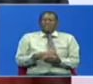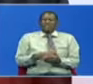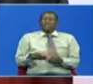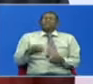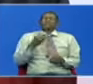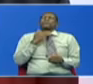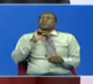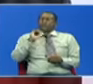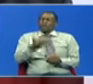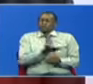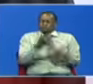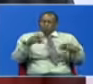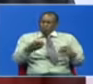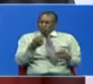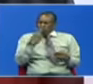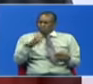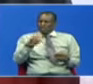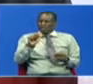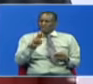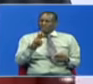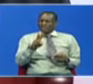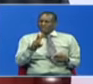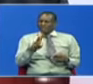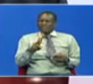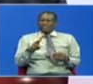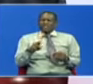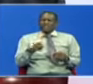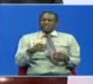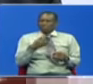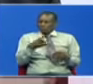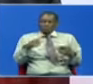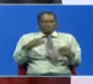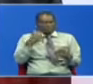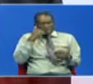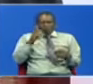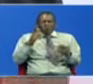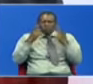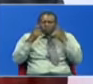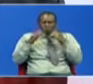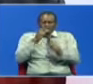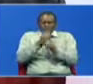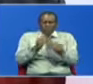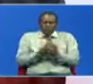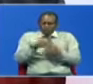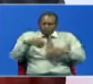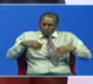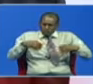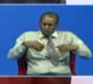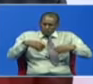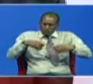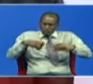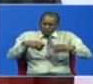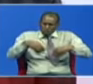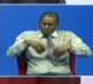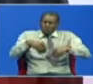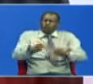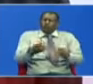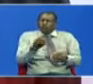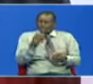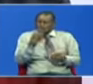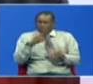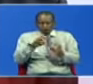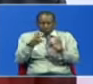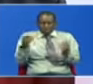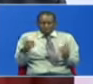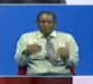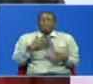to those who are on treatment to ensure that they adhere to the treatment. Our health facilities are available, open 24/7.